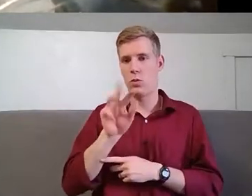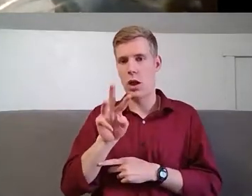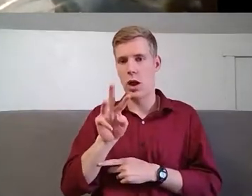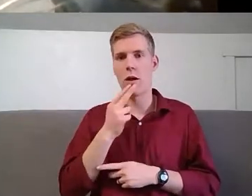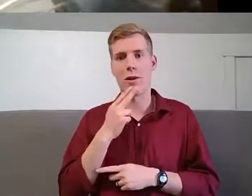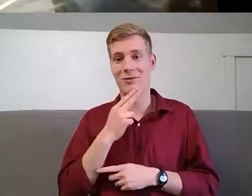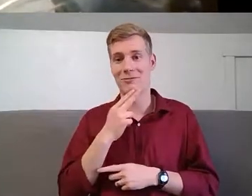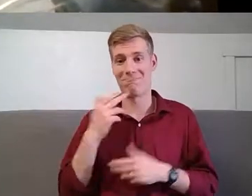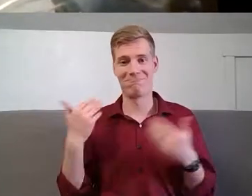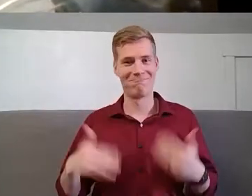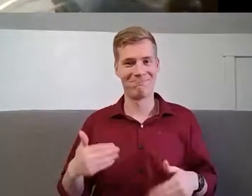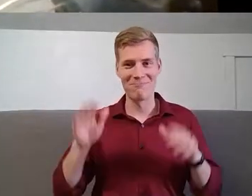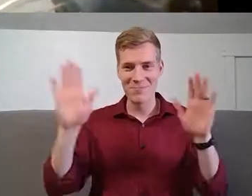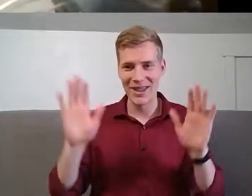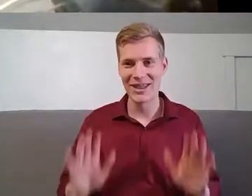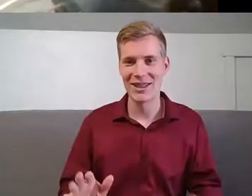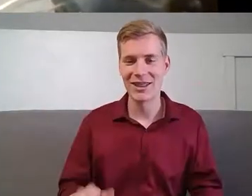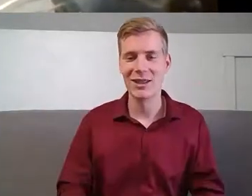which raw